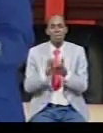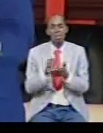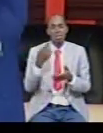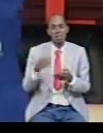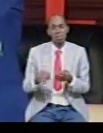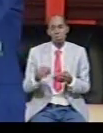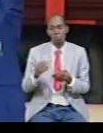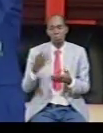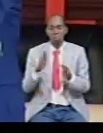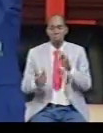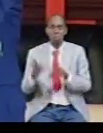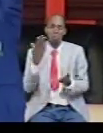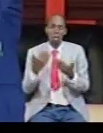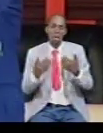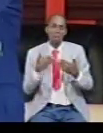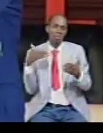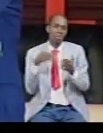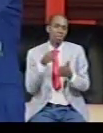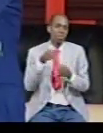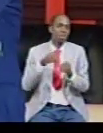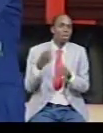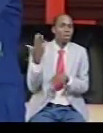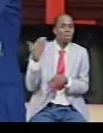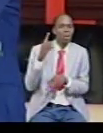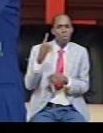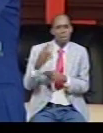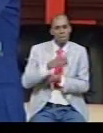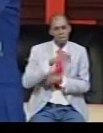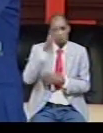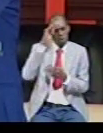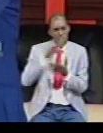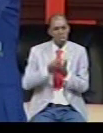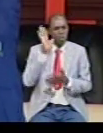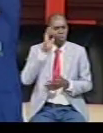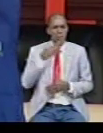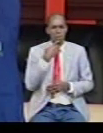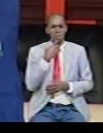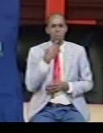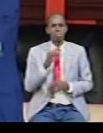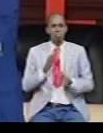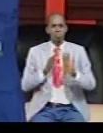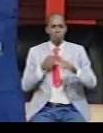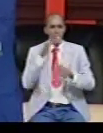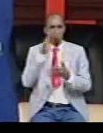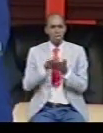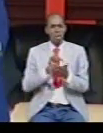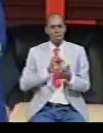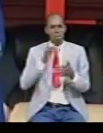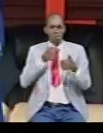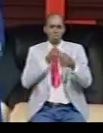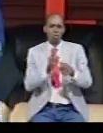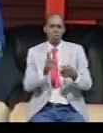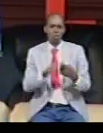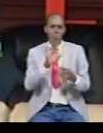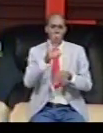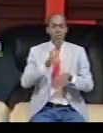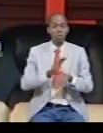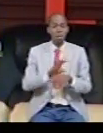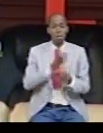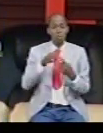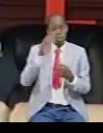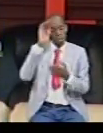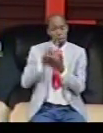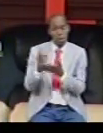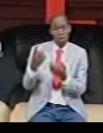you in the past. And one day they will say, I want to go with you to that church. And when they come, the Lord will